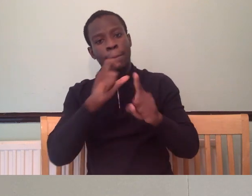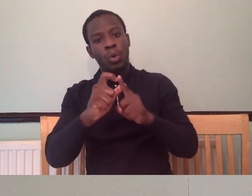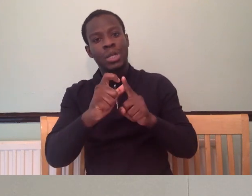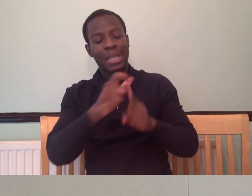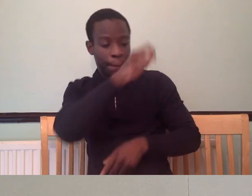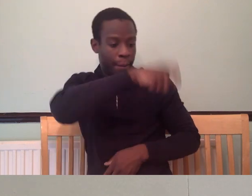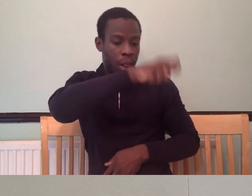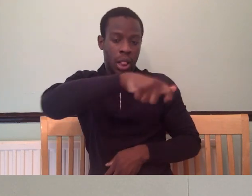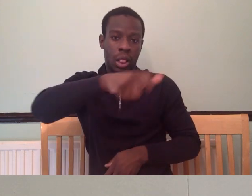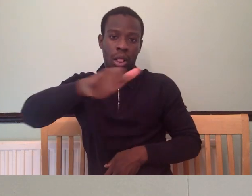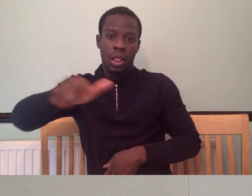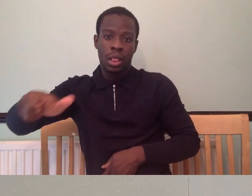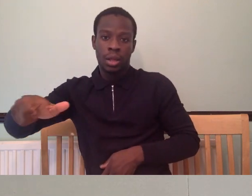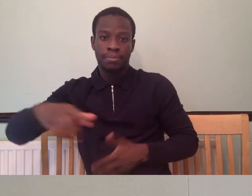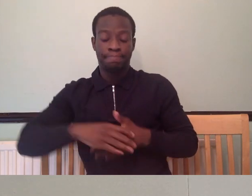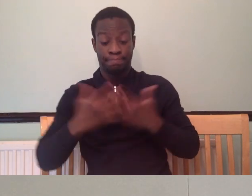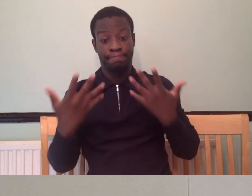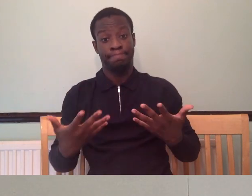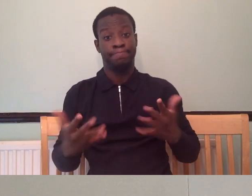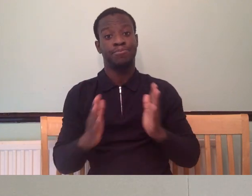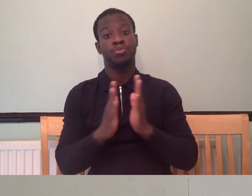too. So let us pray.